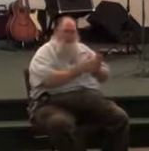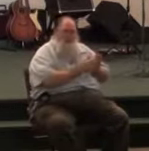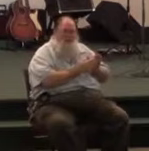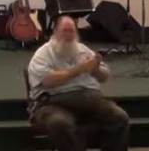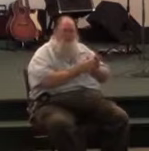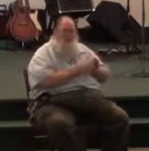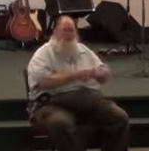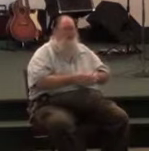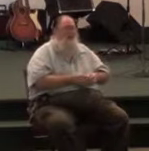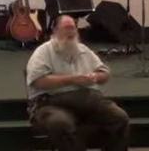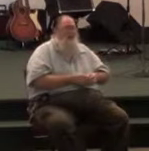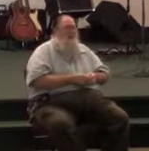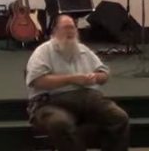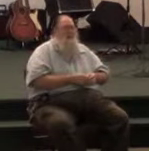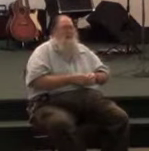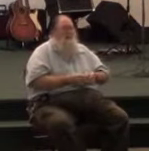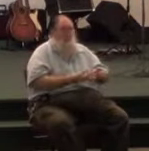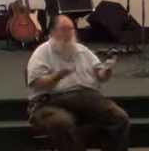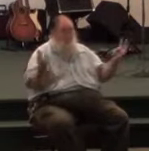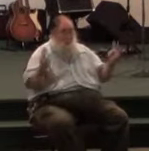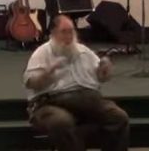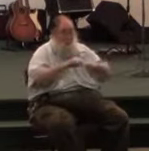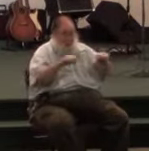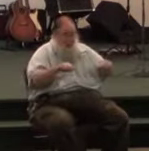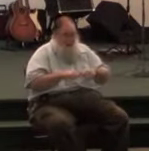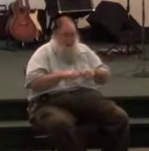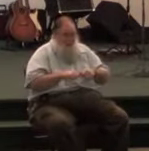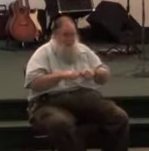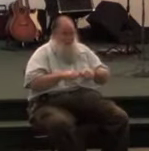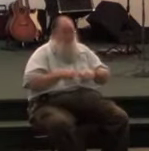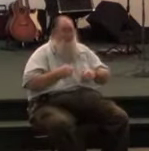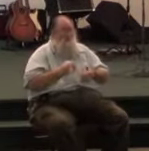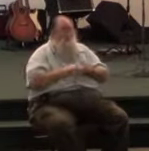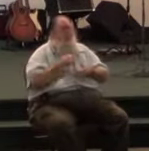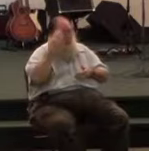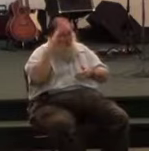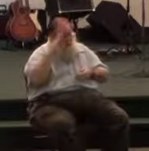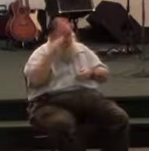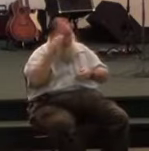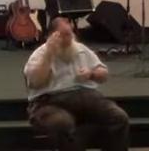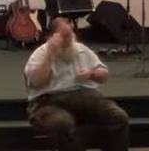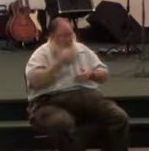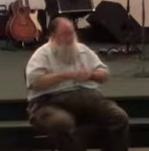surrounding areas here around Kendallville that don't know God.